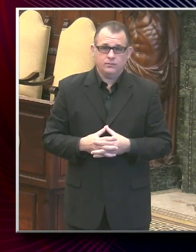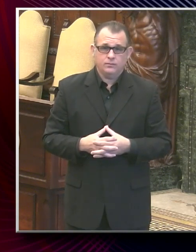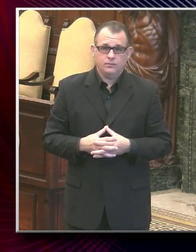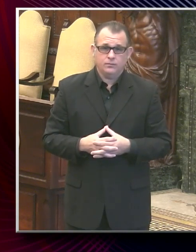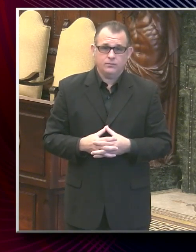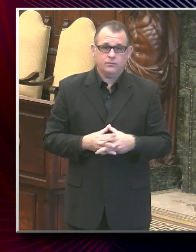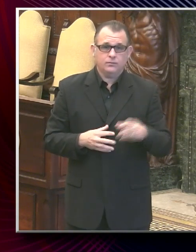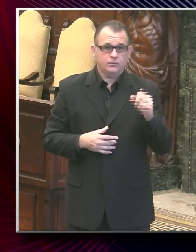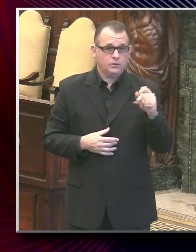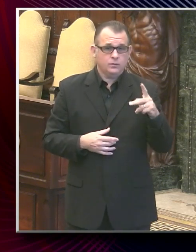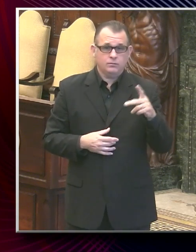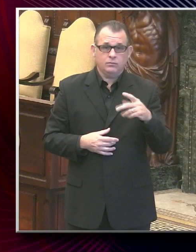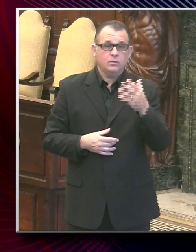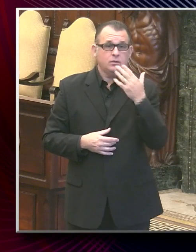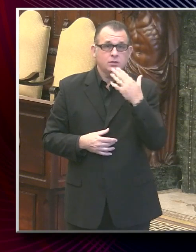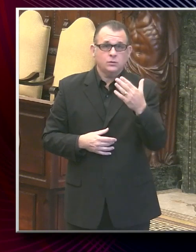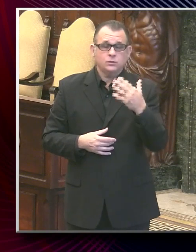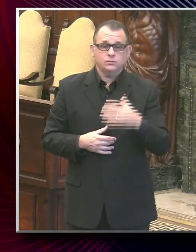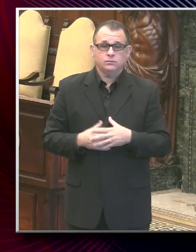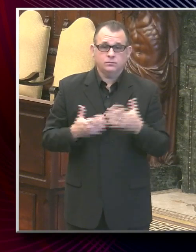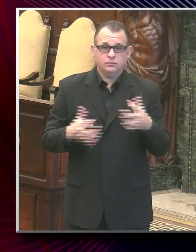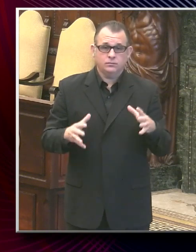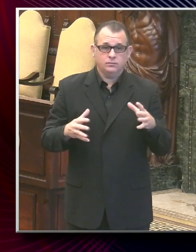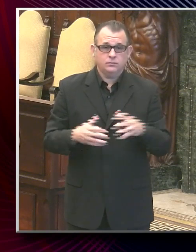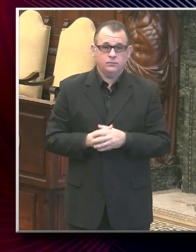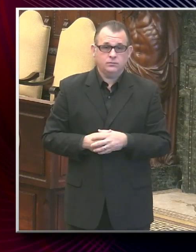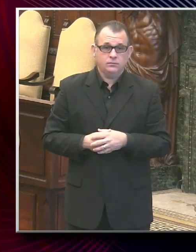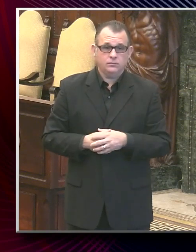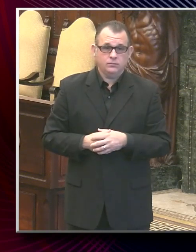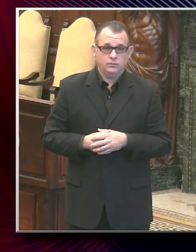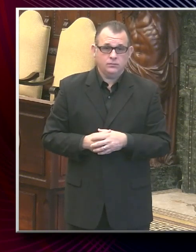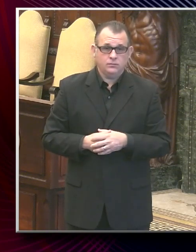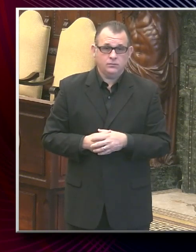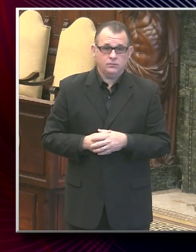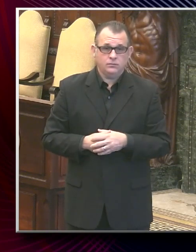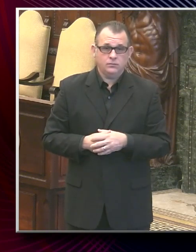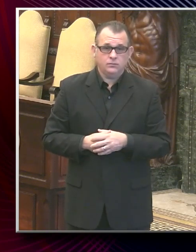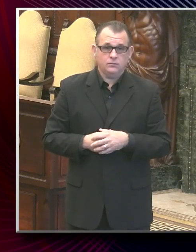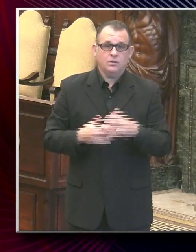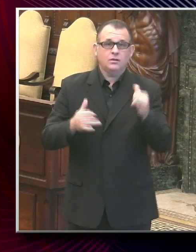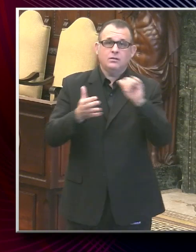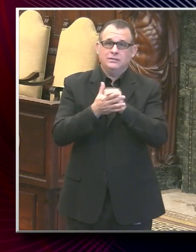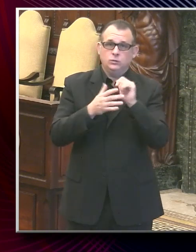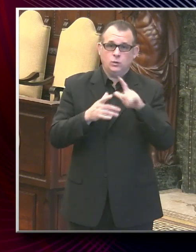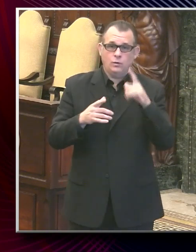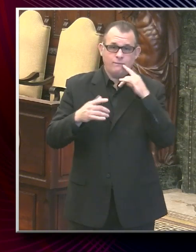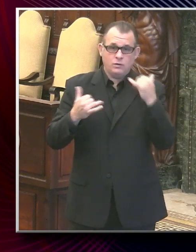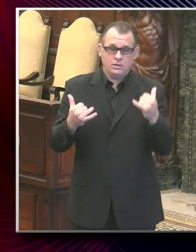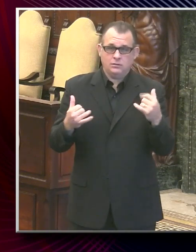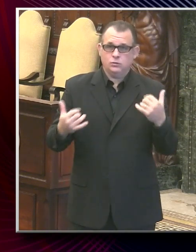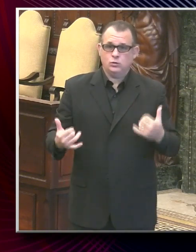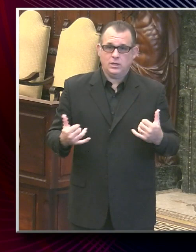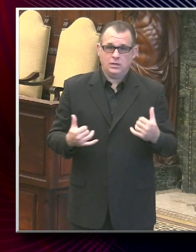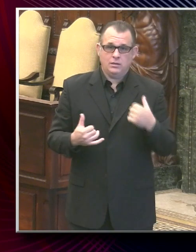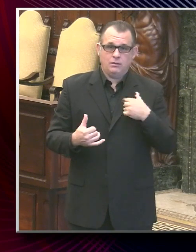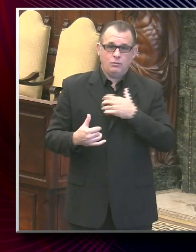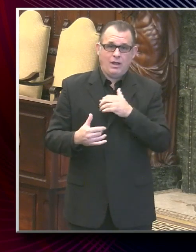Okay. Thank you. Thanks, Martin. And that concludes our briefing for today. We will